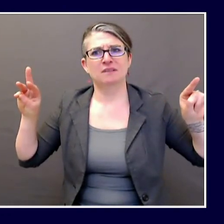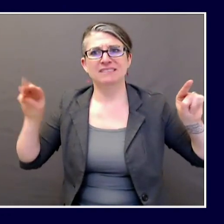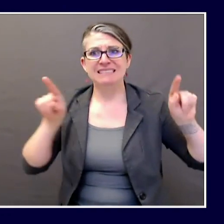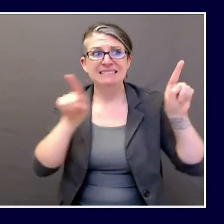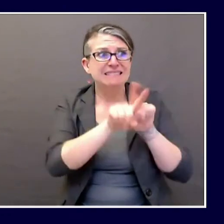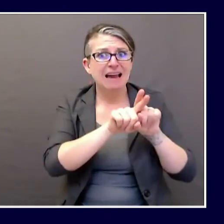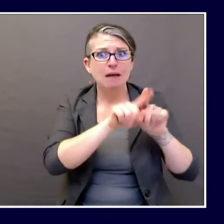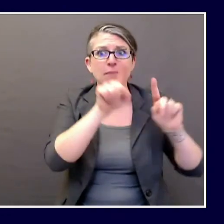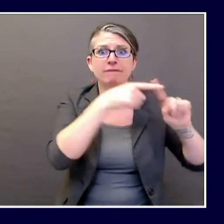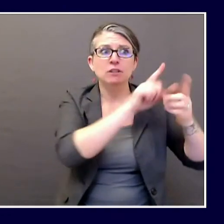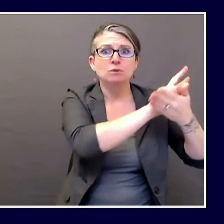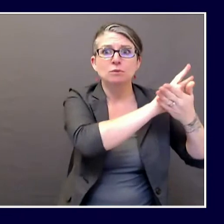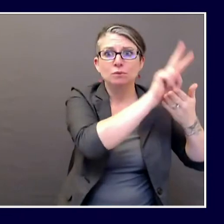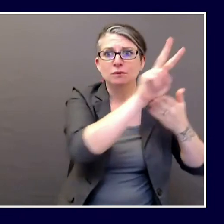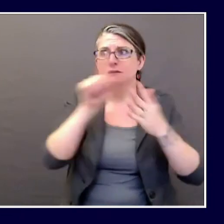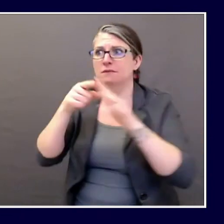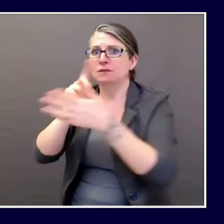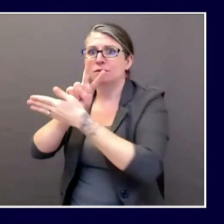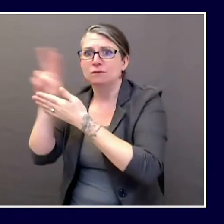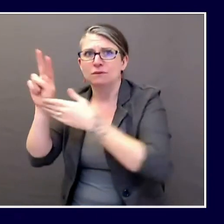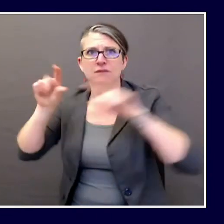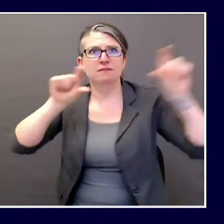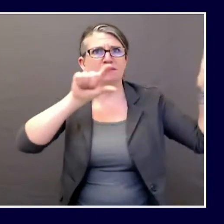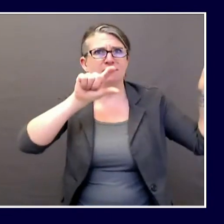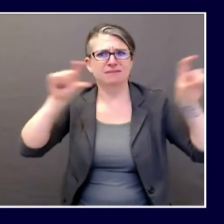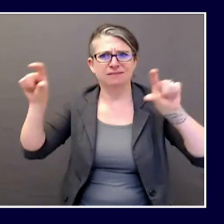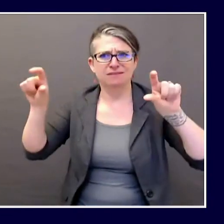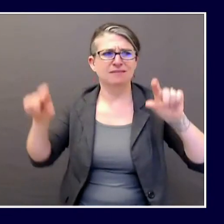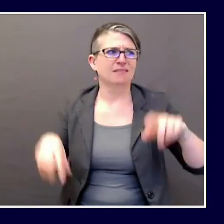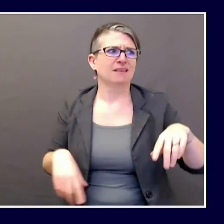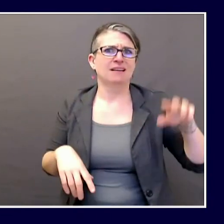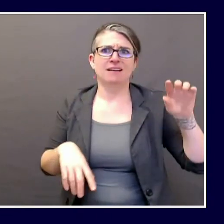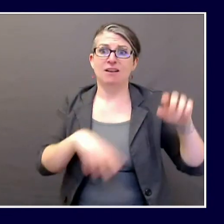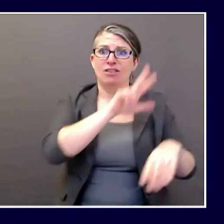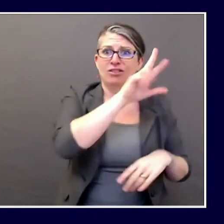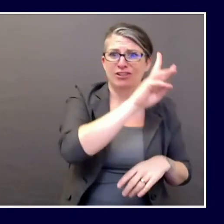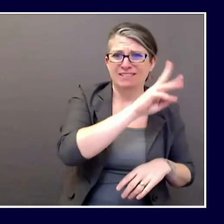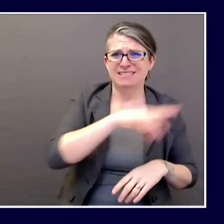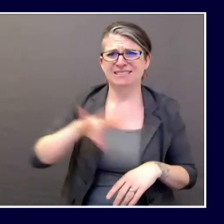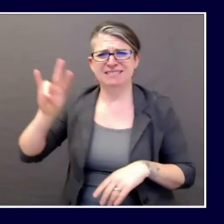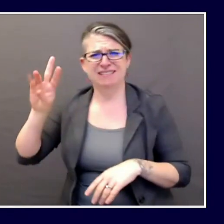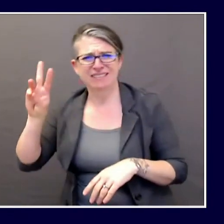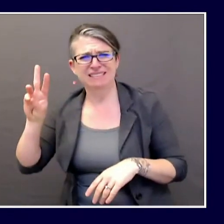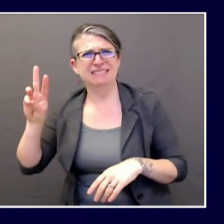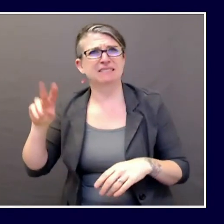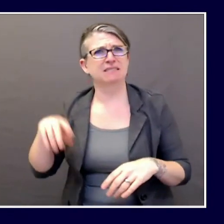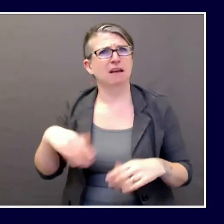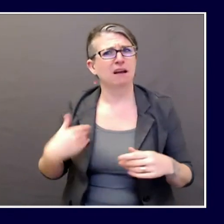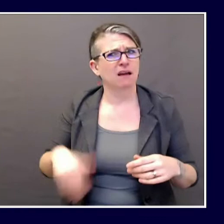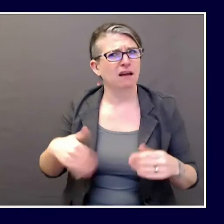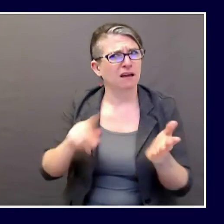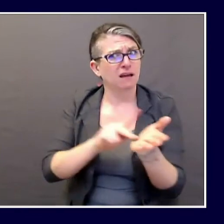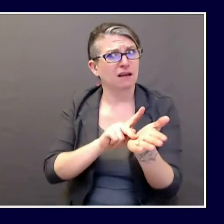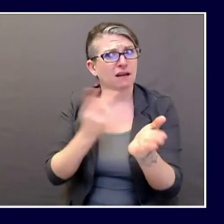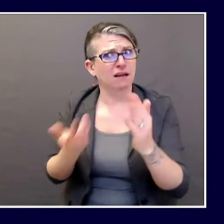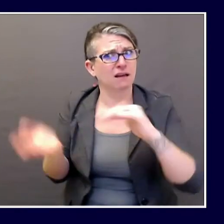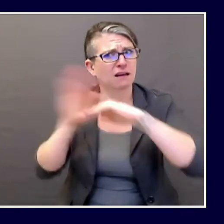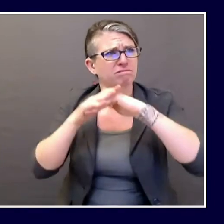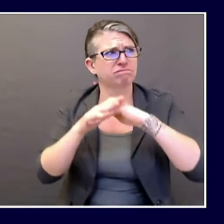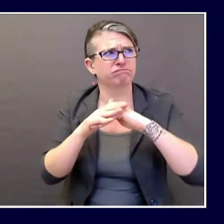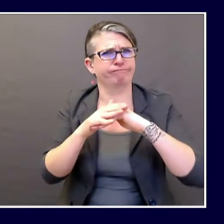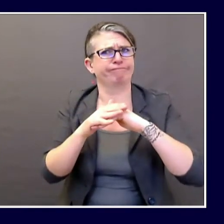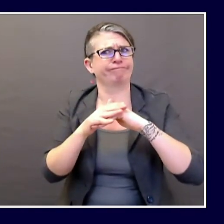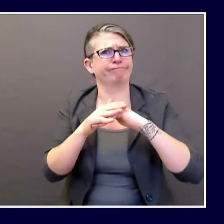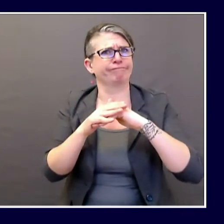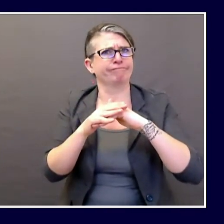logged 76 cases, just a little over double the number of cases this far into March as compared